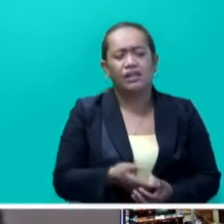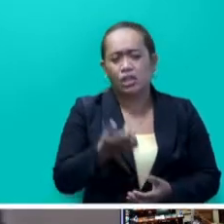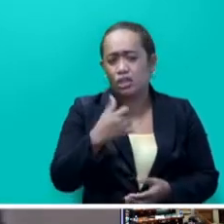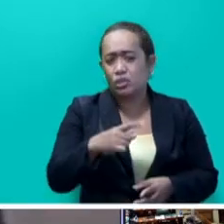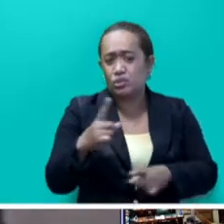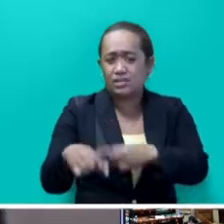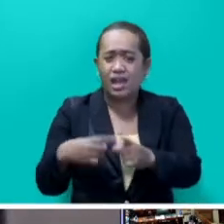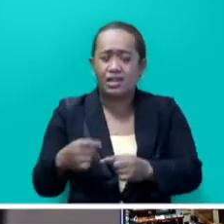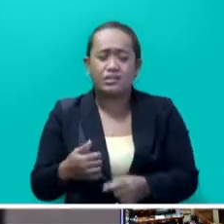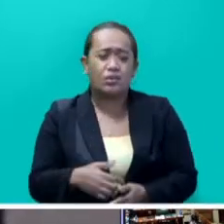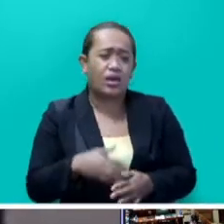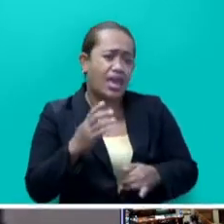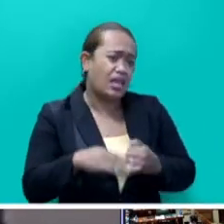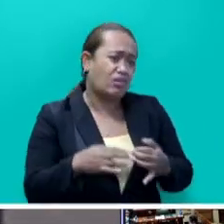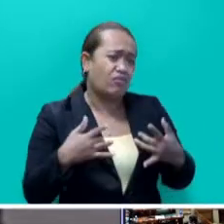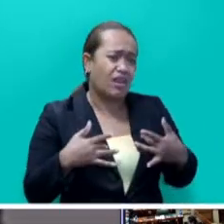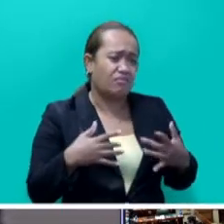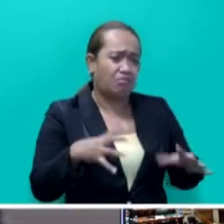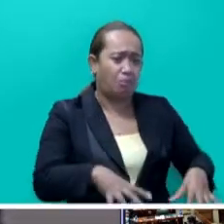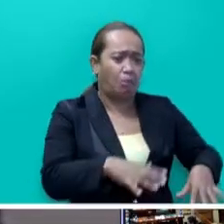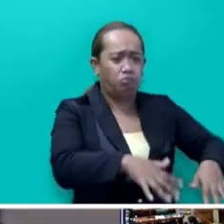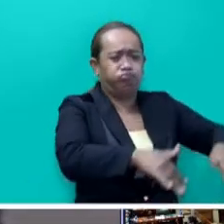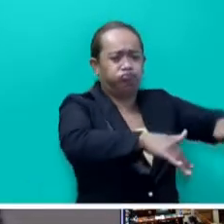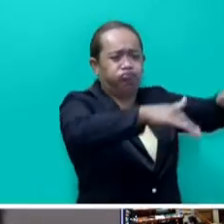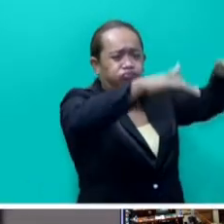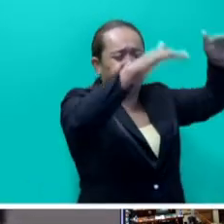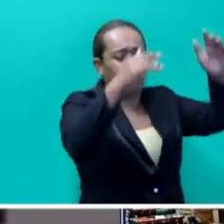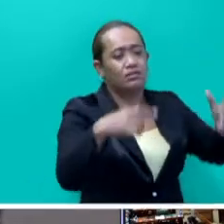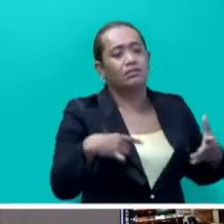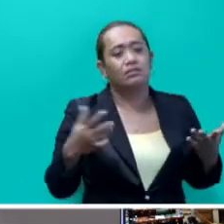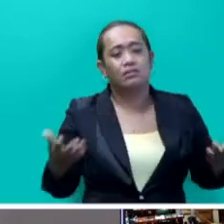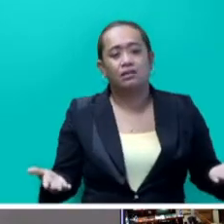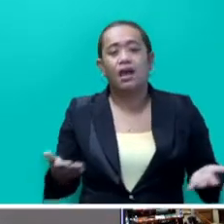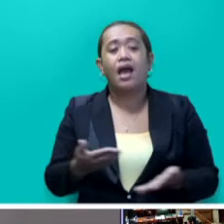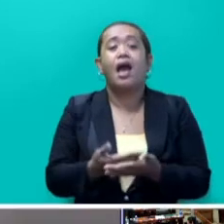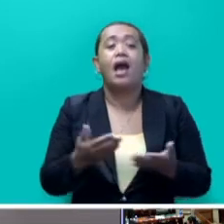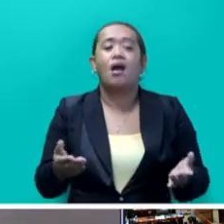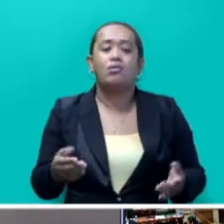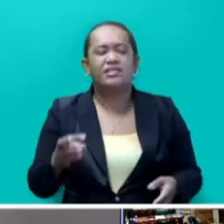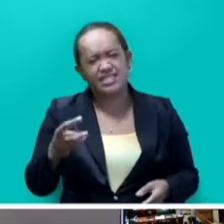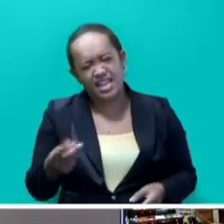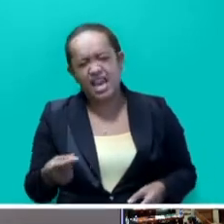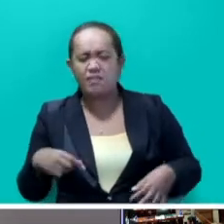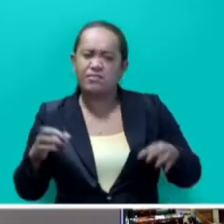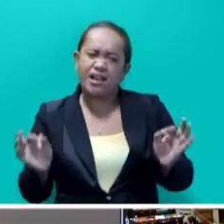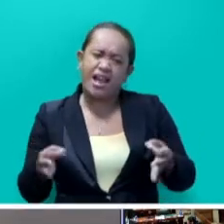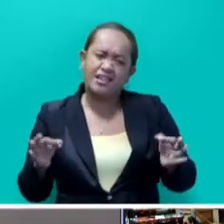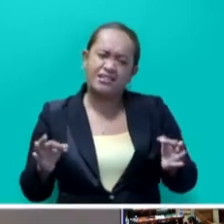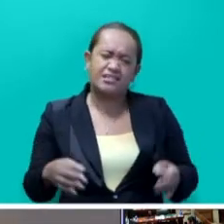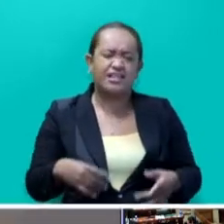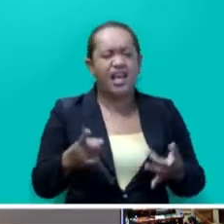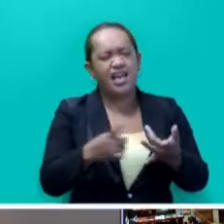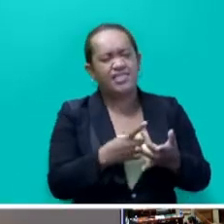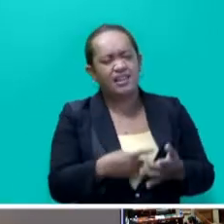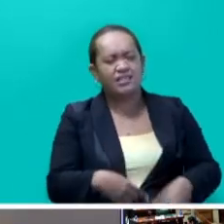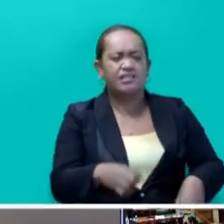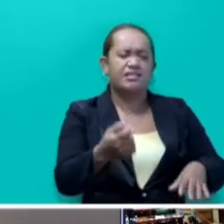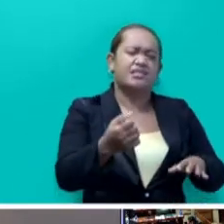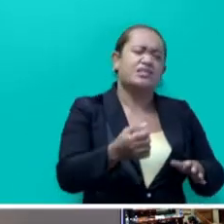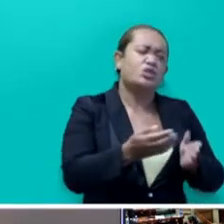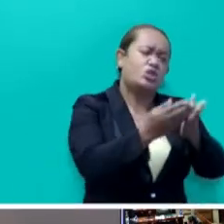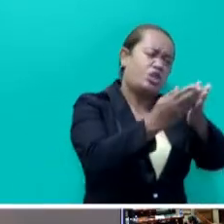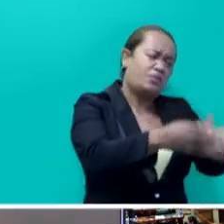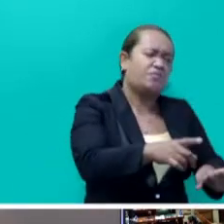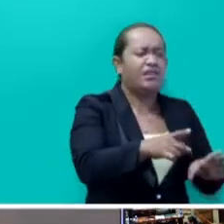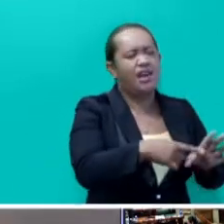end up in landfills in a stockpile. And the small number are used for gardening and protection of ship fenders, etc. Amendment will put in actually